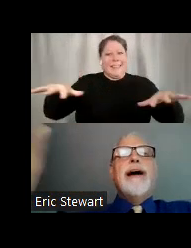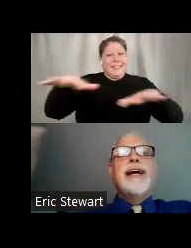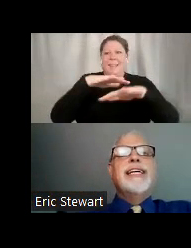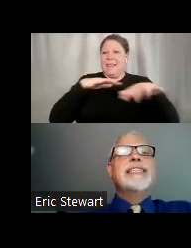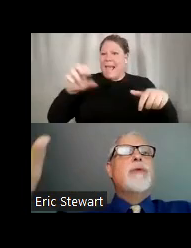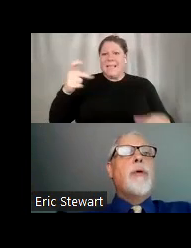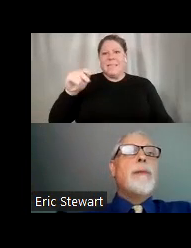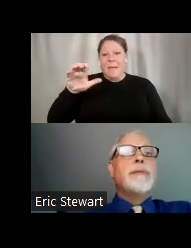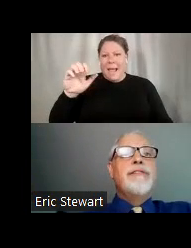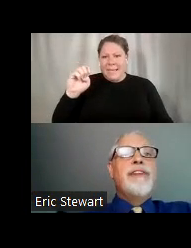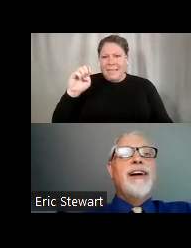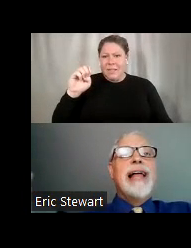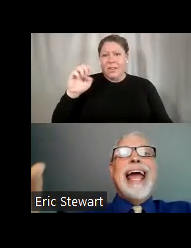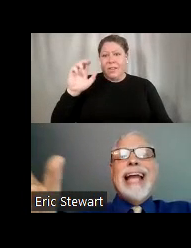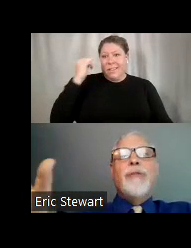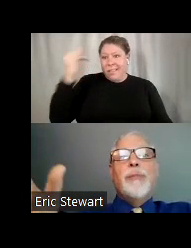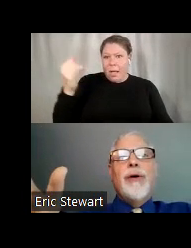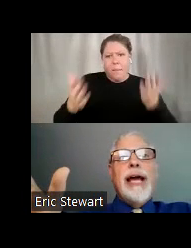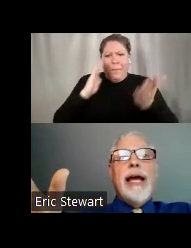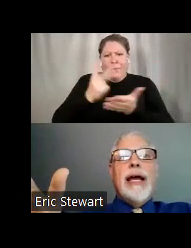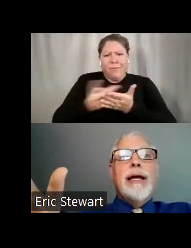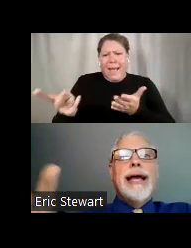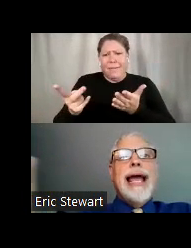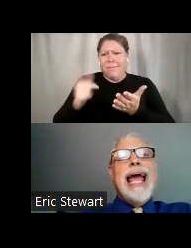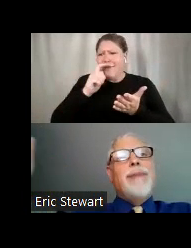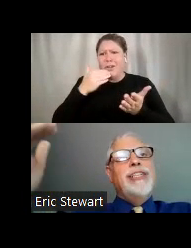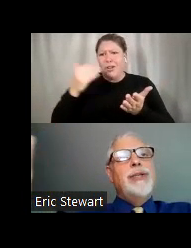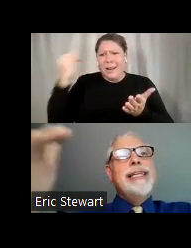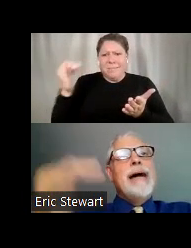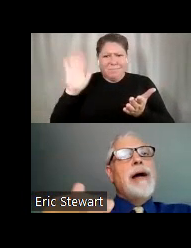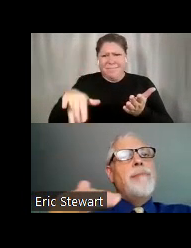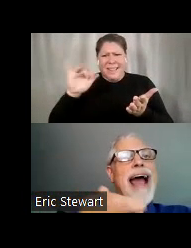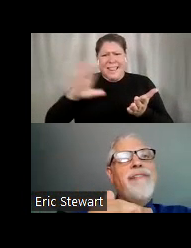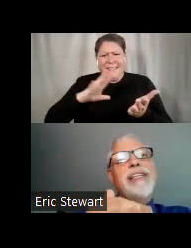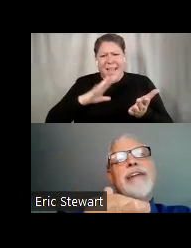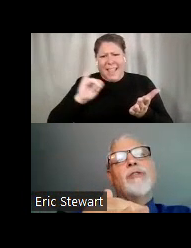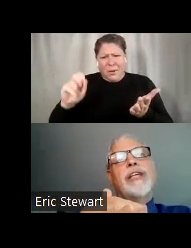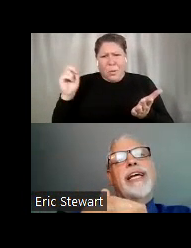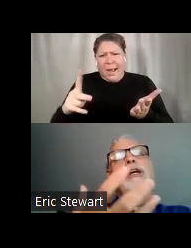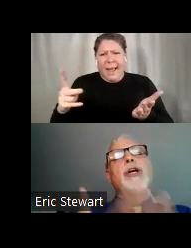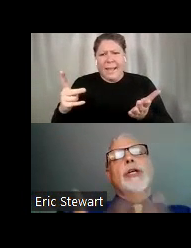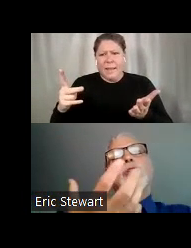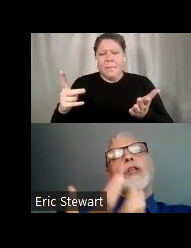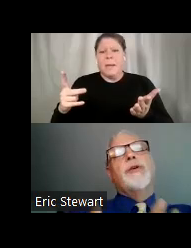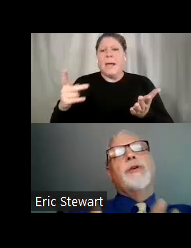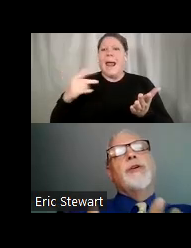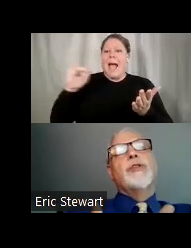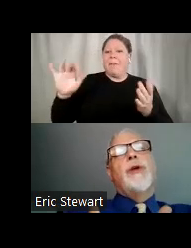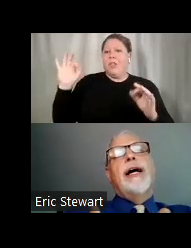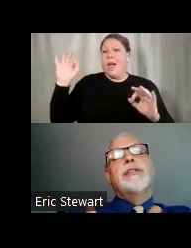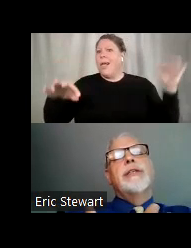put out ideas that will probably fail, and it will be okay. And by doing that, by having diverse thinking, you start to